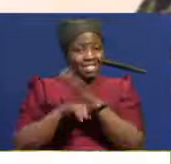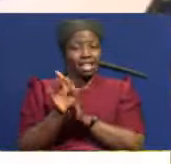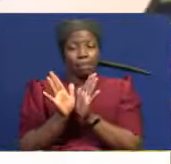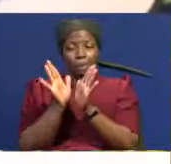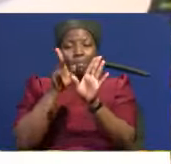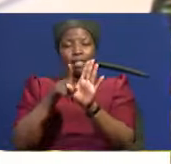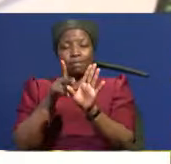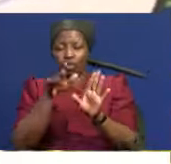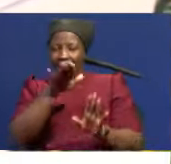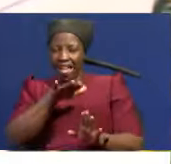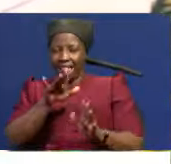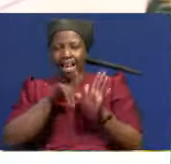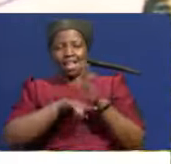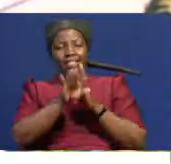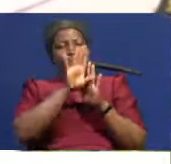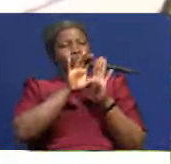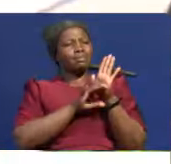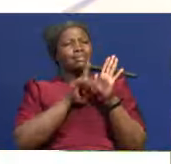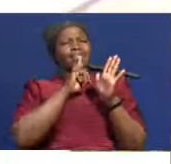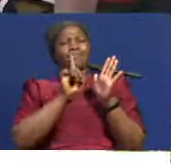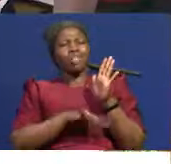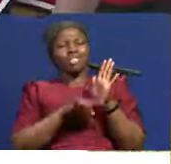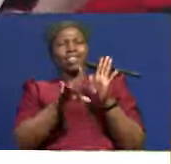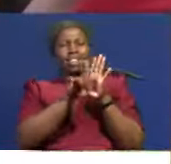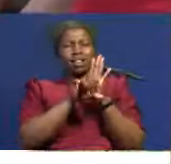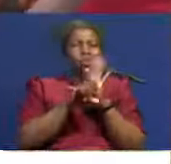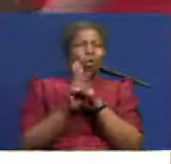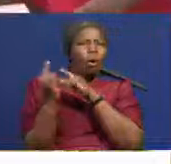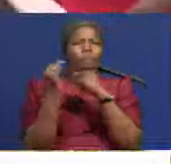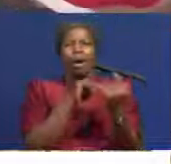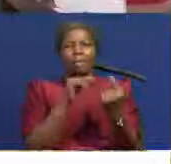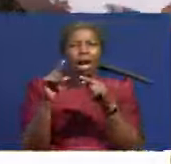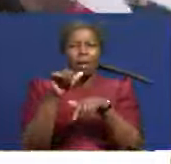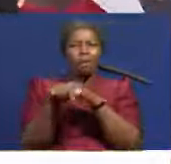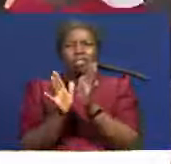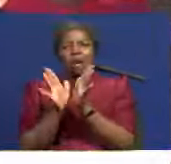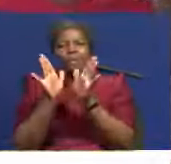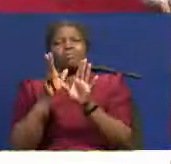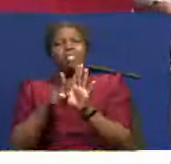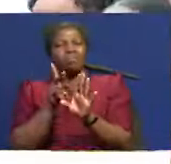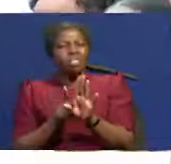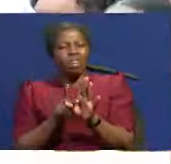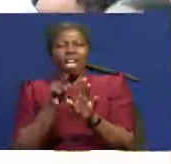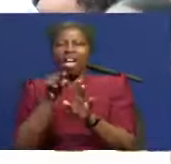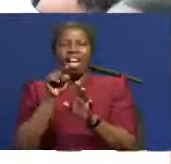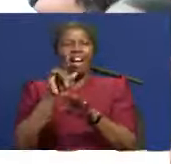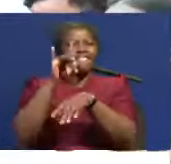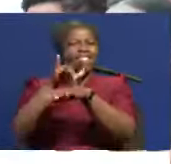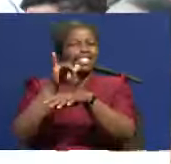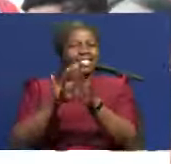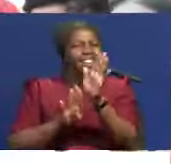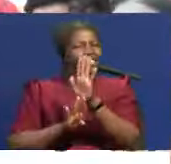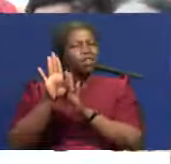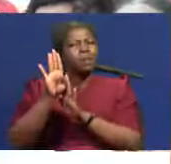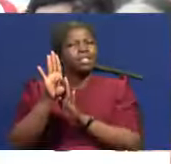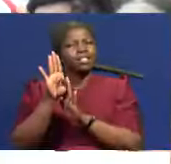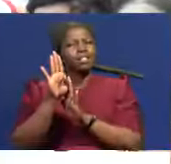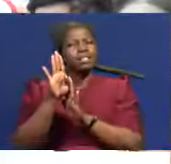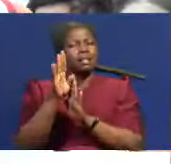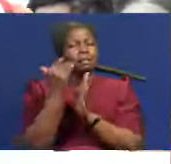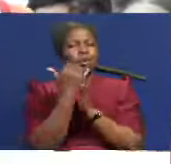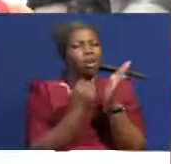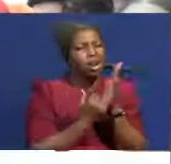that constant litigation over public participation was derailing development programs. Kwa sababu